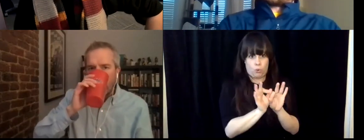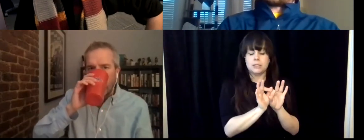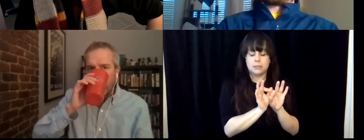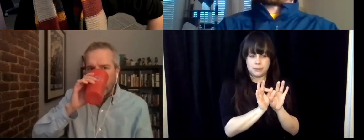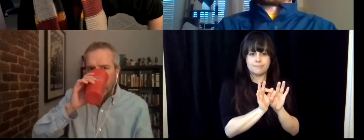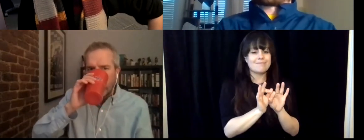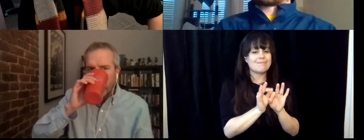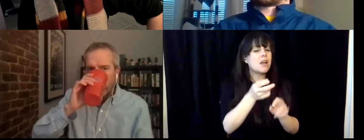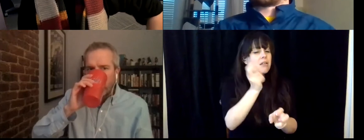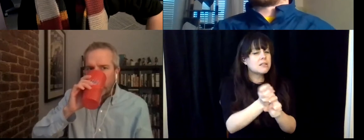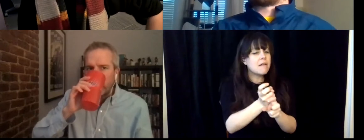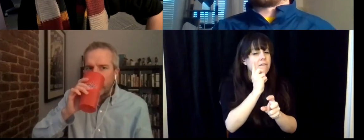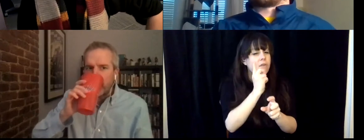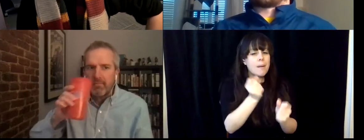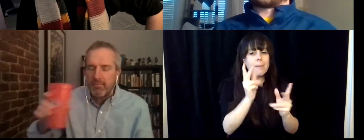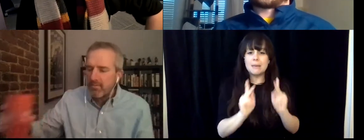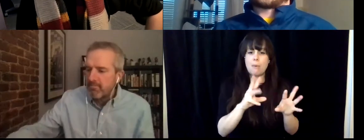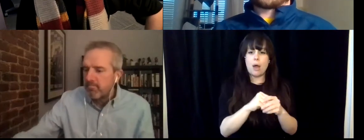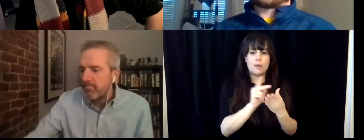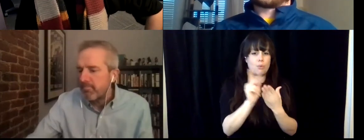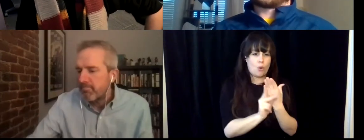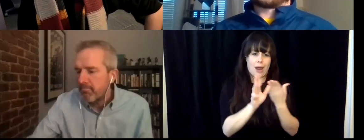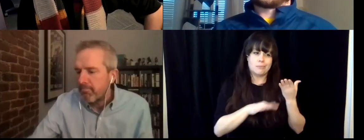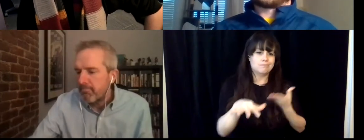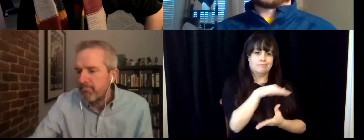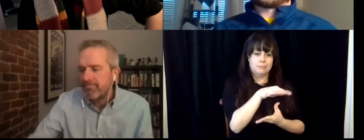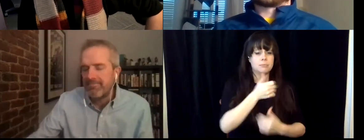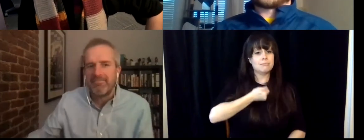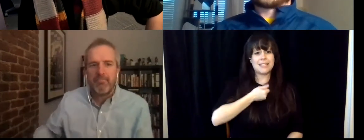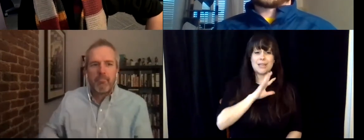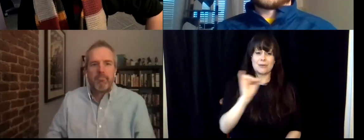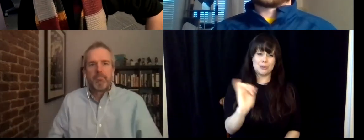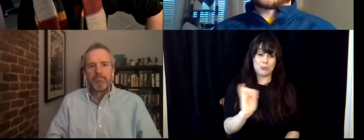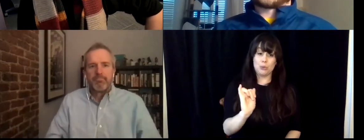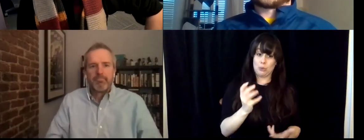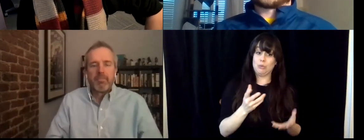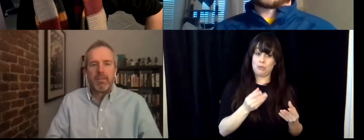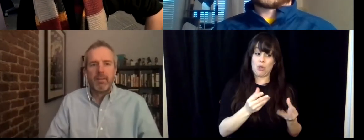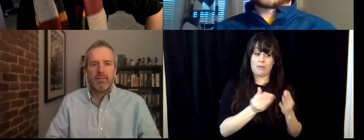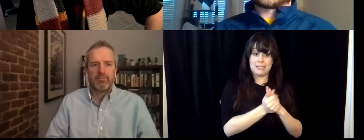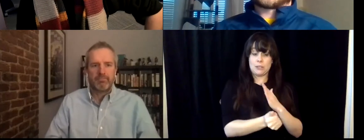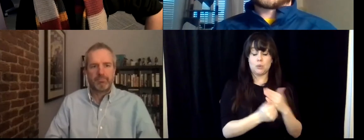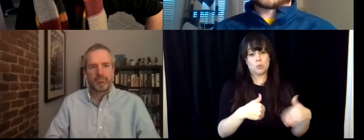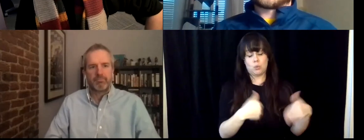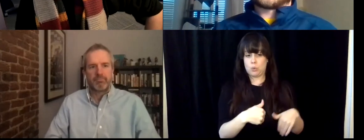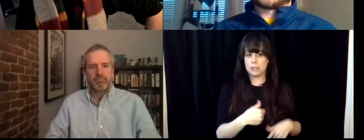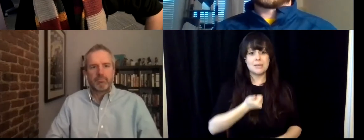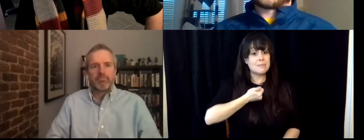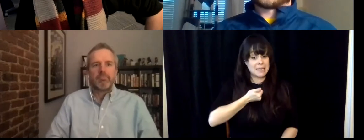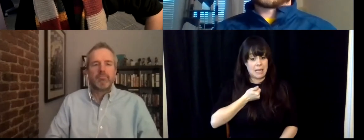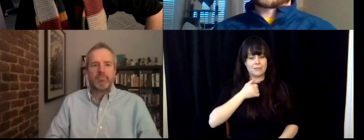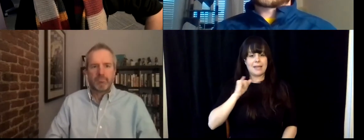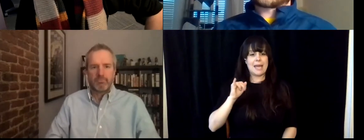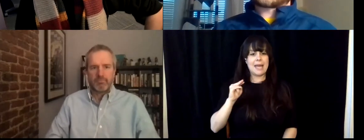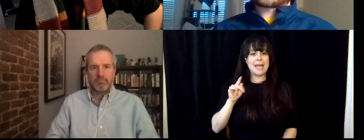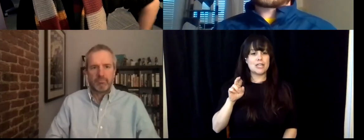almost everybody in our program, myself included. I am an introvert